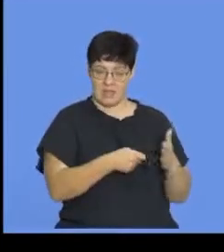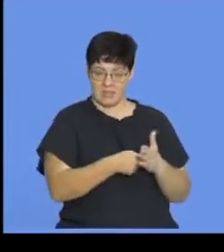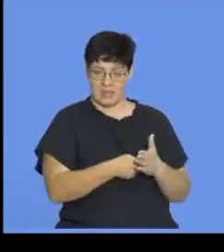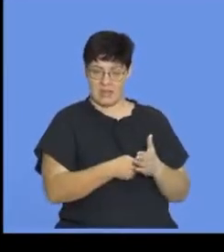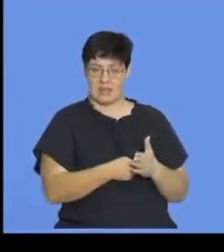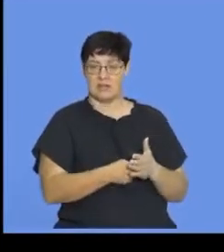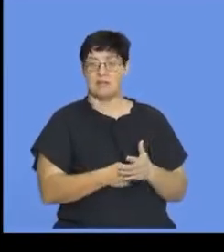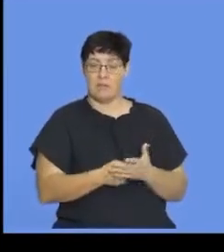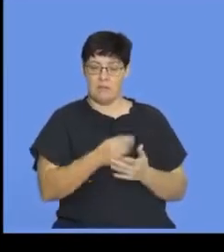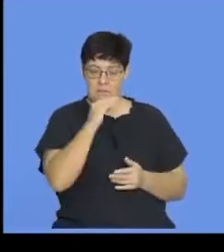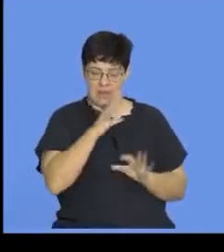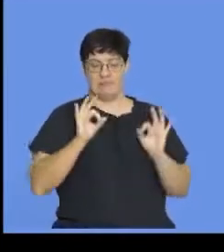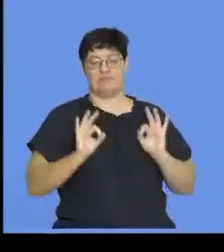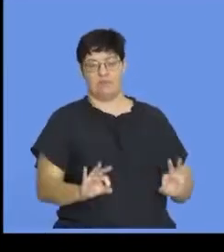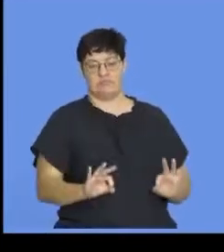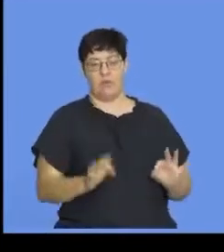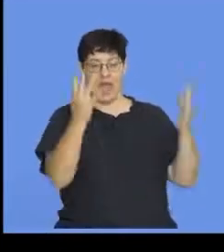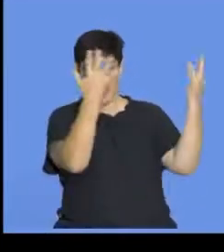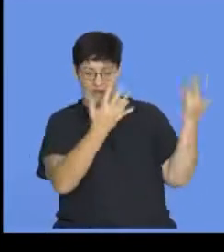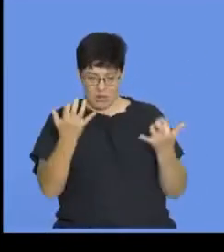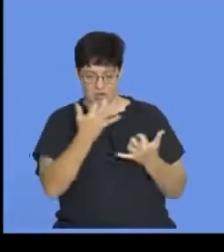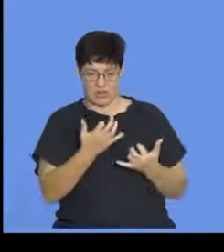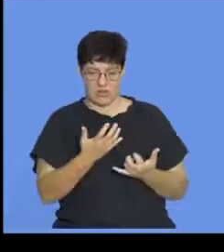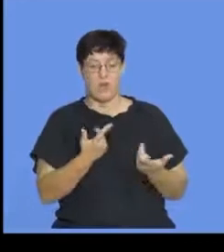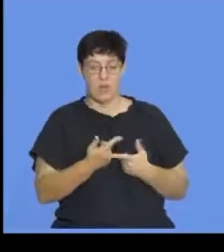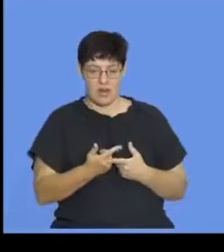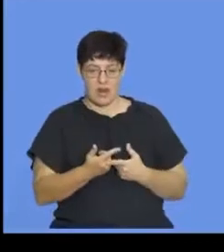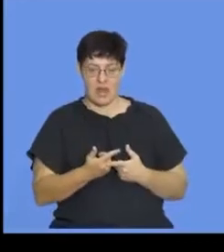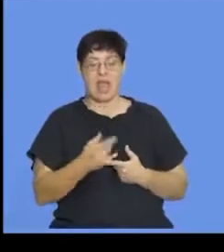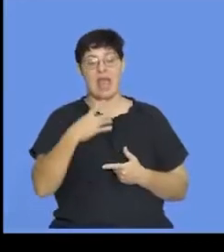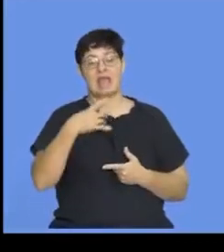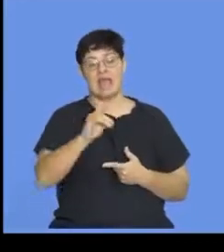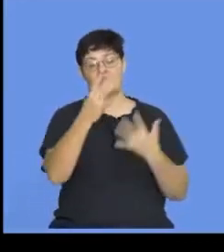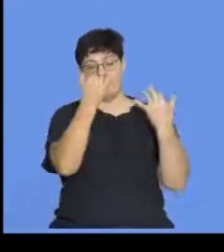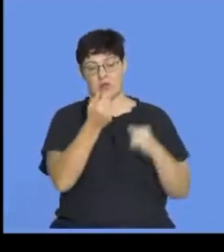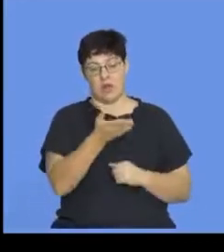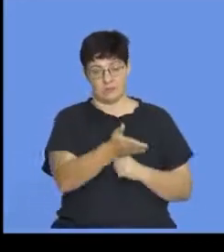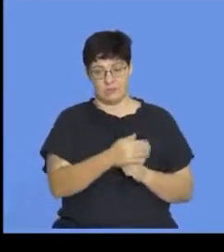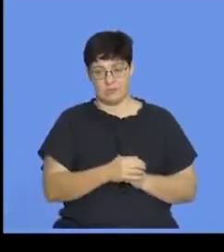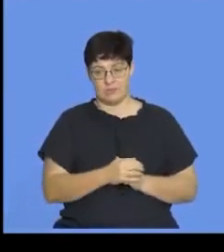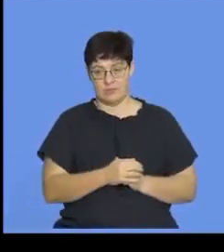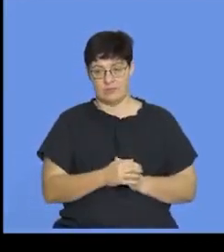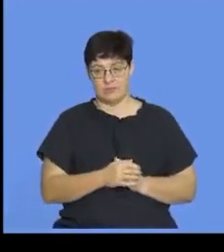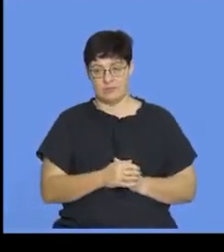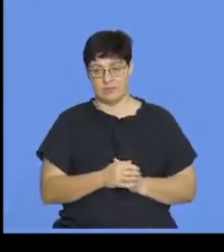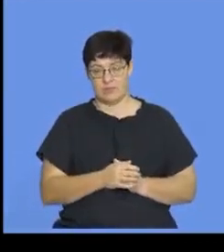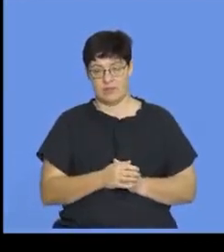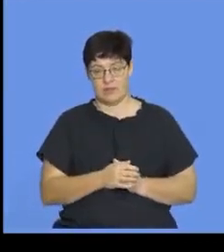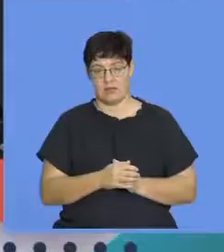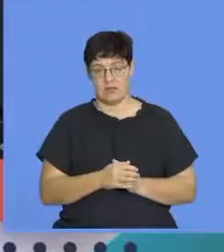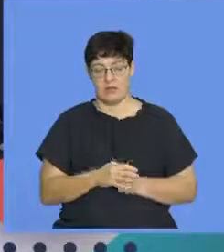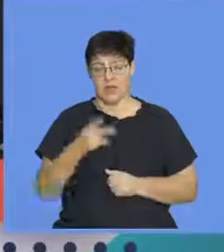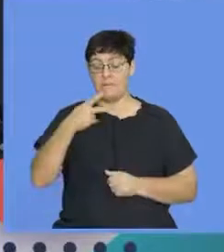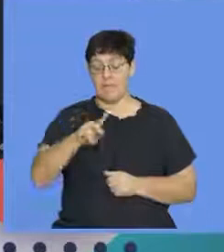marks because the calculation is made in the cash budget. However, your creditors, your payments to your